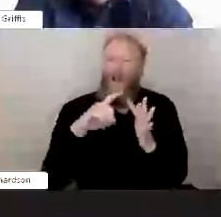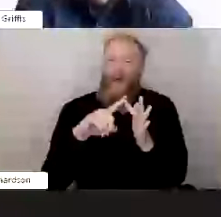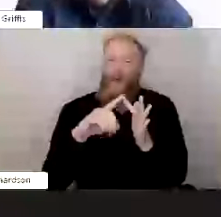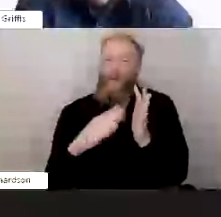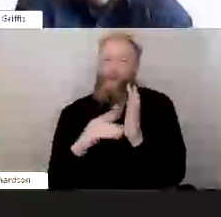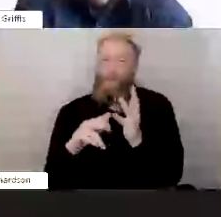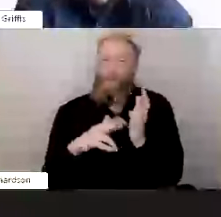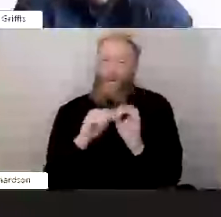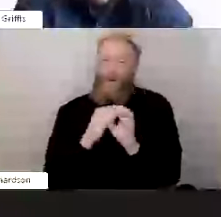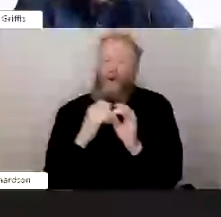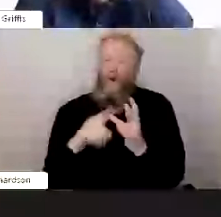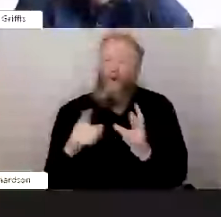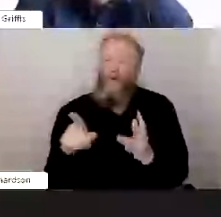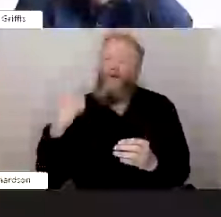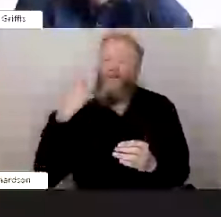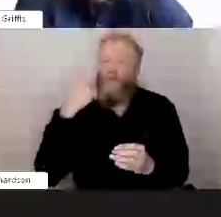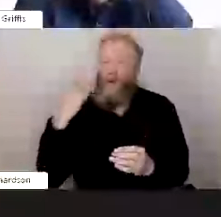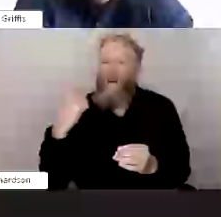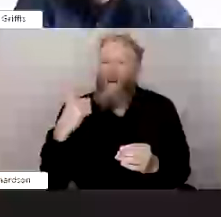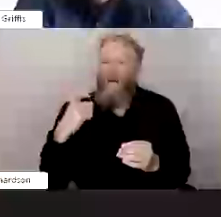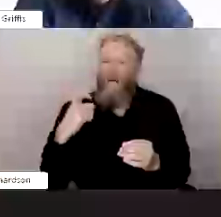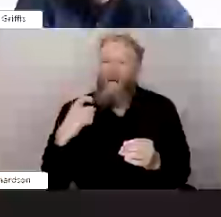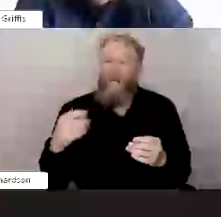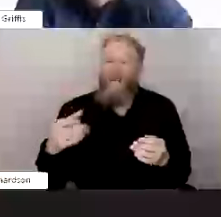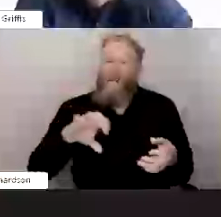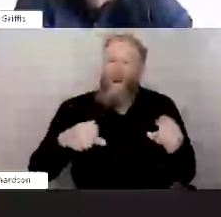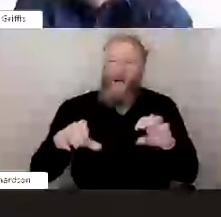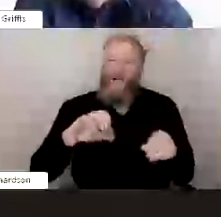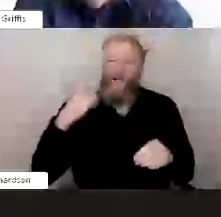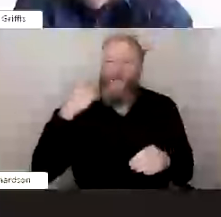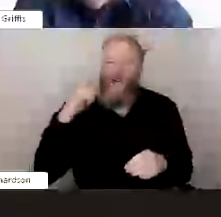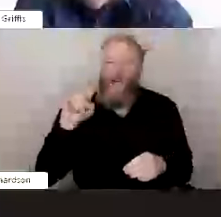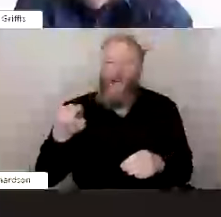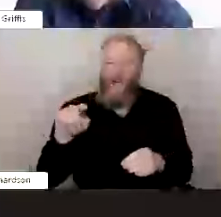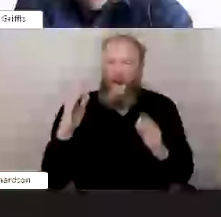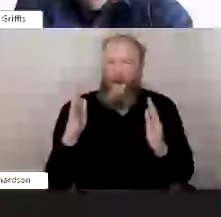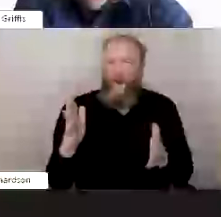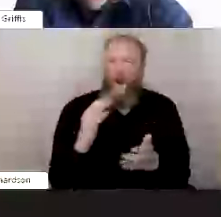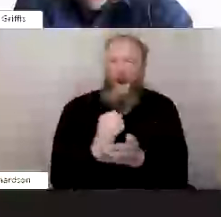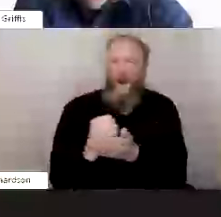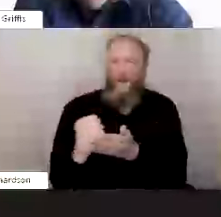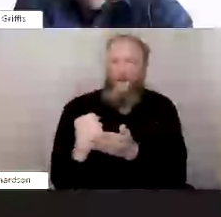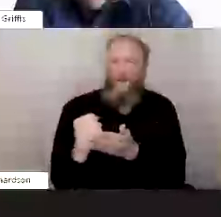have found there's a number of extraordinary things